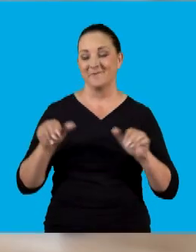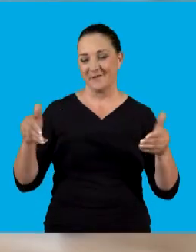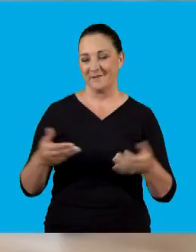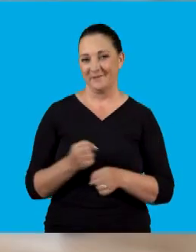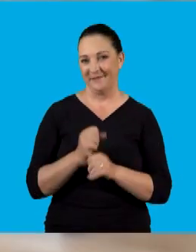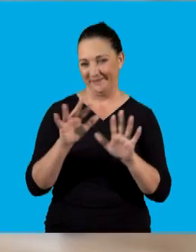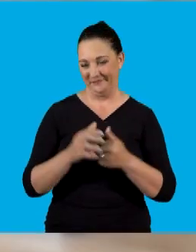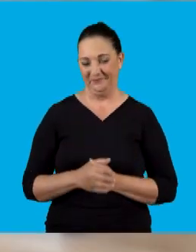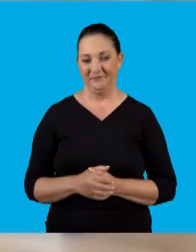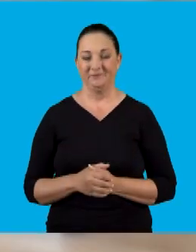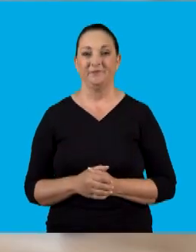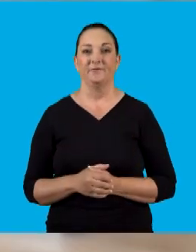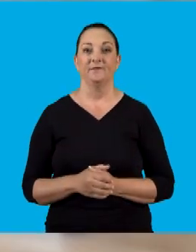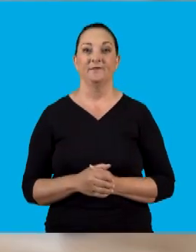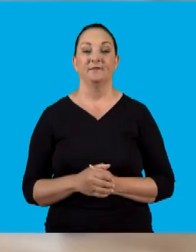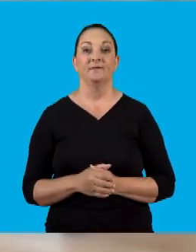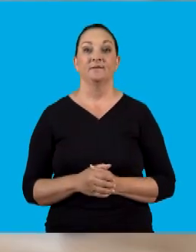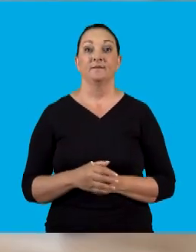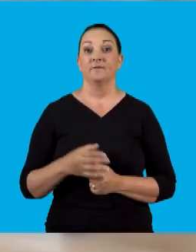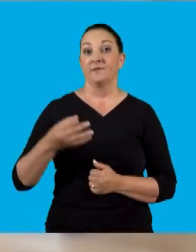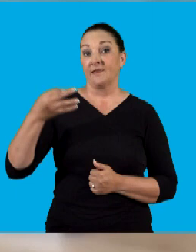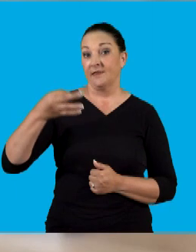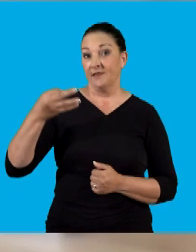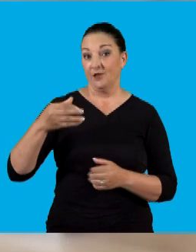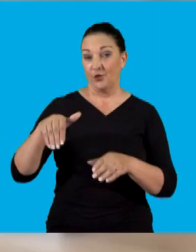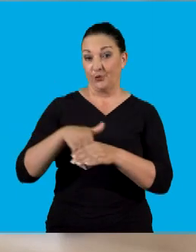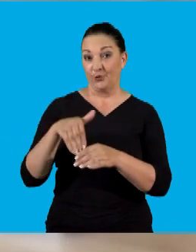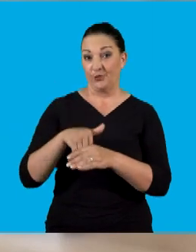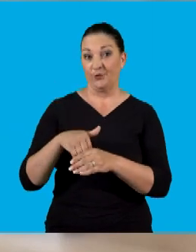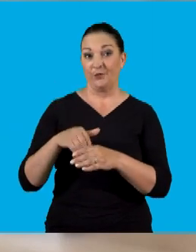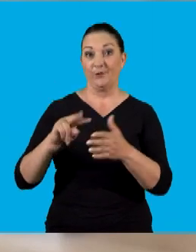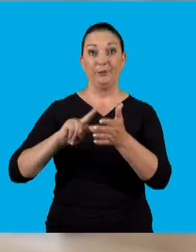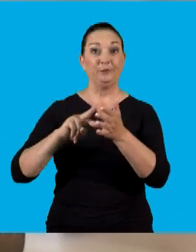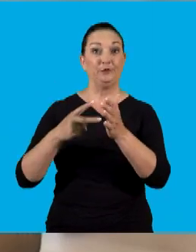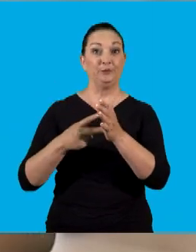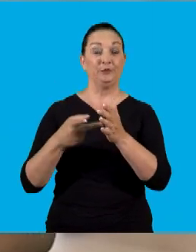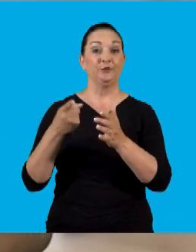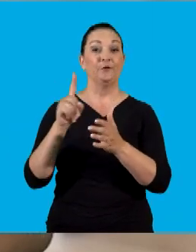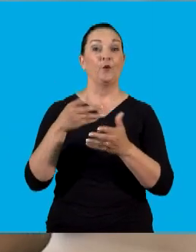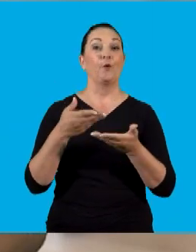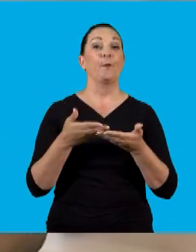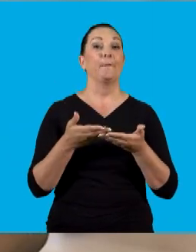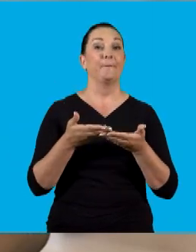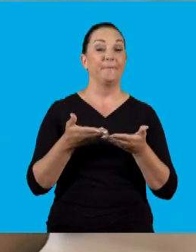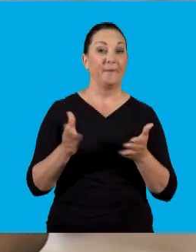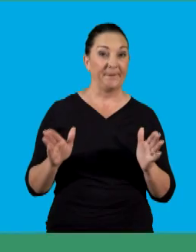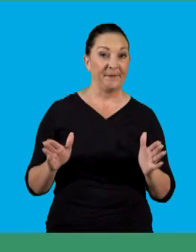Welcome back, grade 10s. Now let's continue with our third concept, which is the purpose of the public